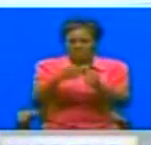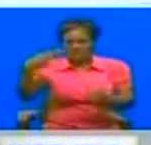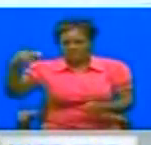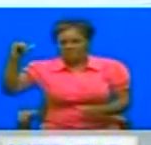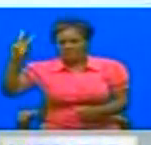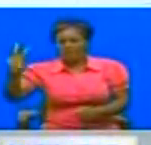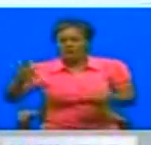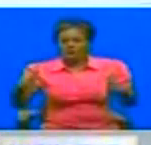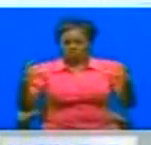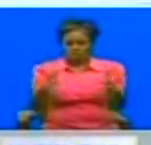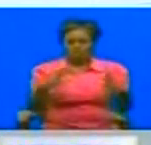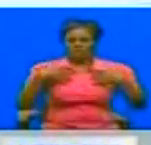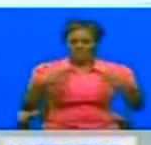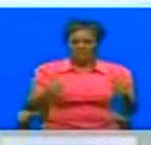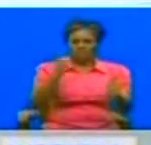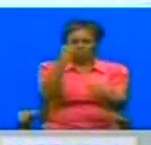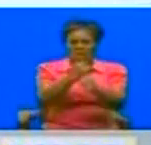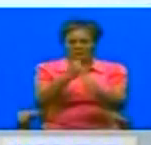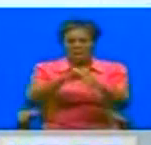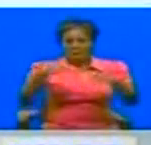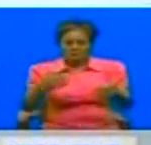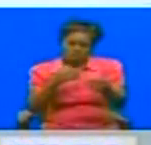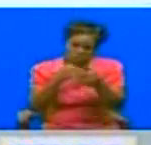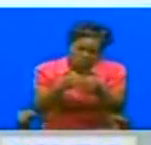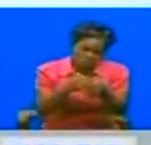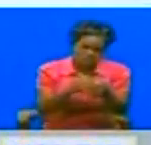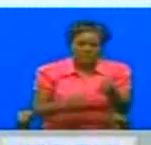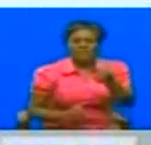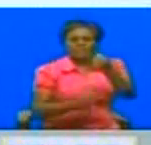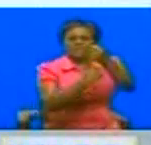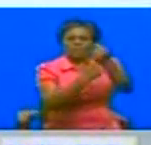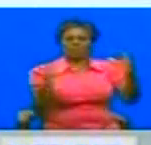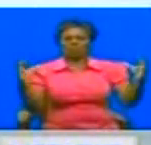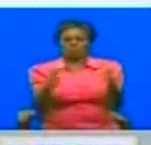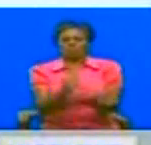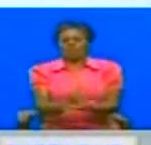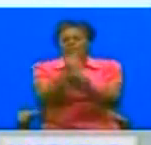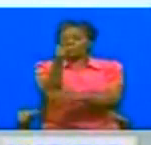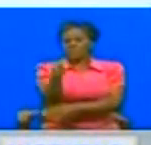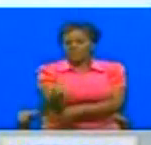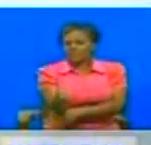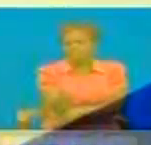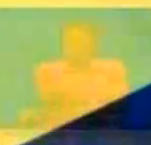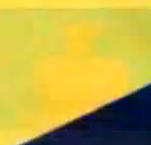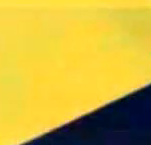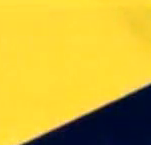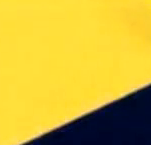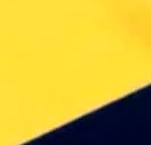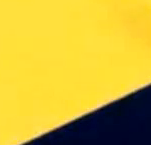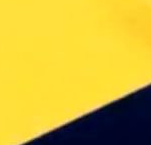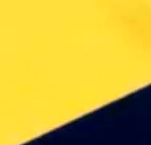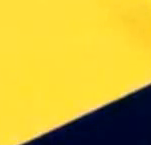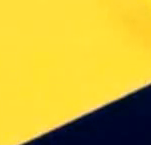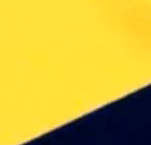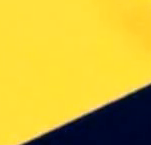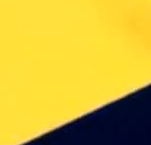community healthcare workers, should work closely with peer support groups to help them on this. And of course, as we've already put the government